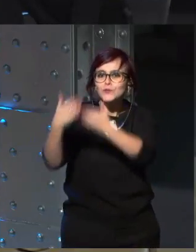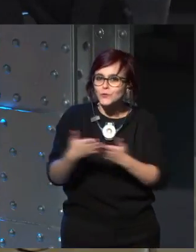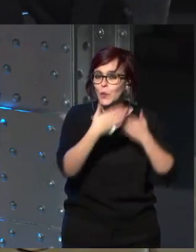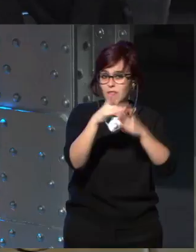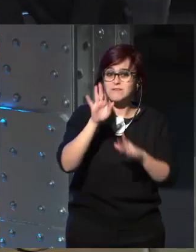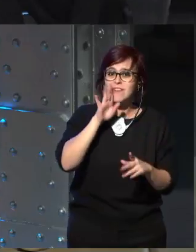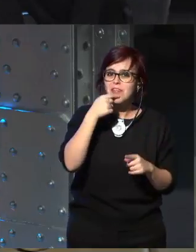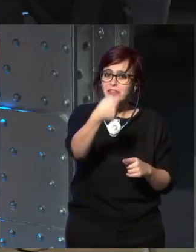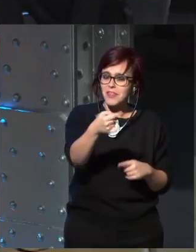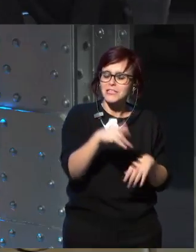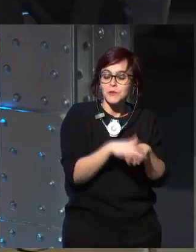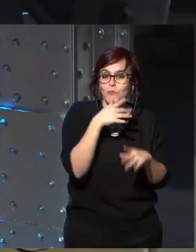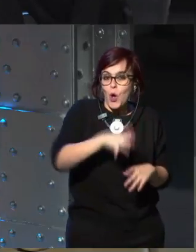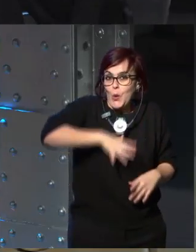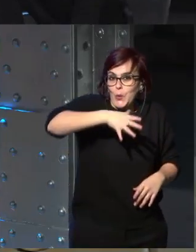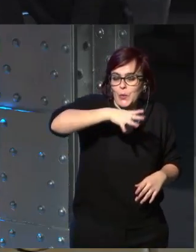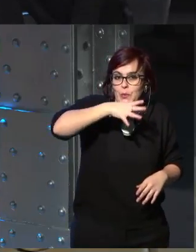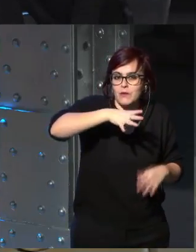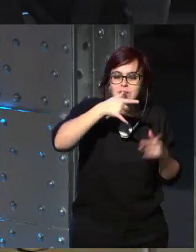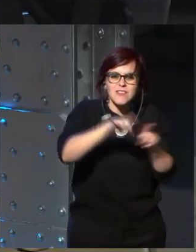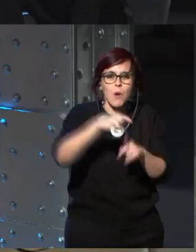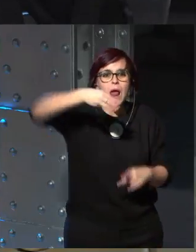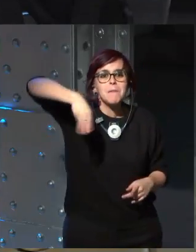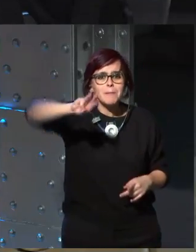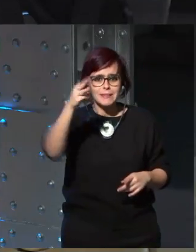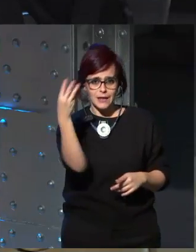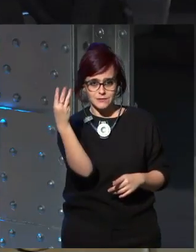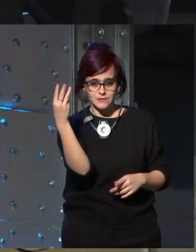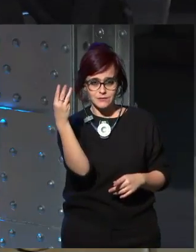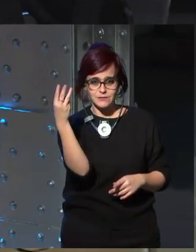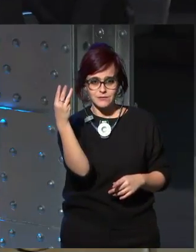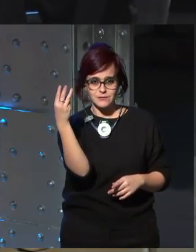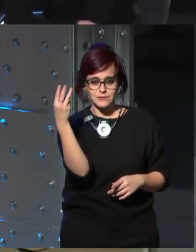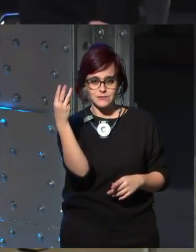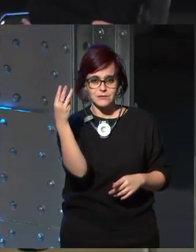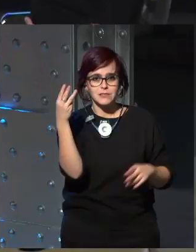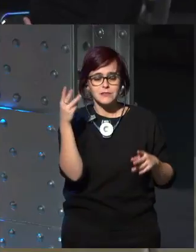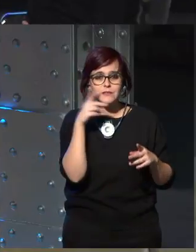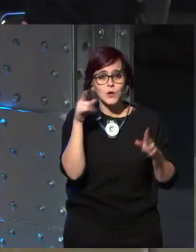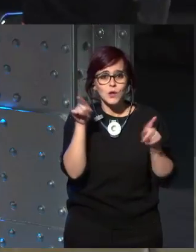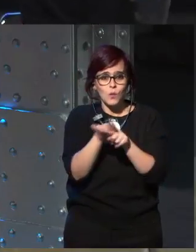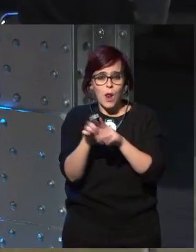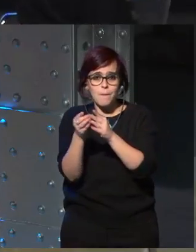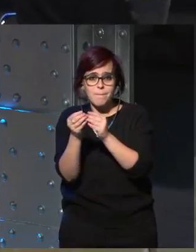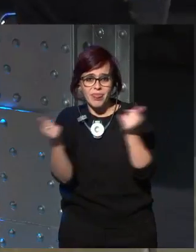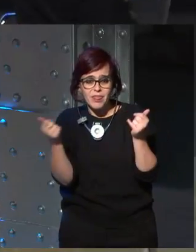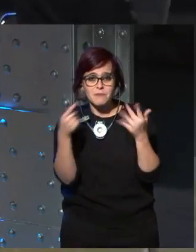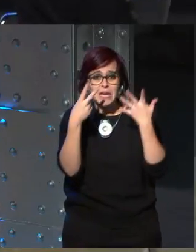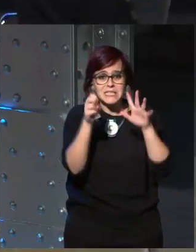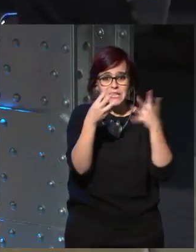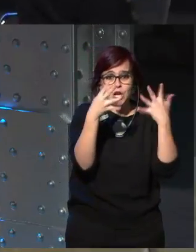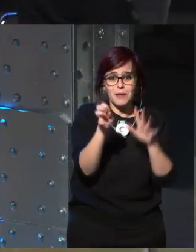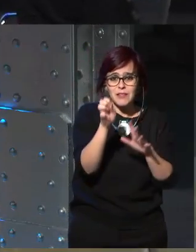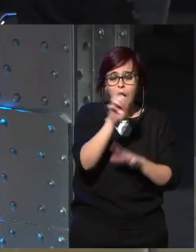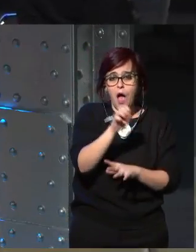reason that with an MP3, they've literally taken out 70 to 90% of the music. I mean, literally taken it